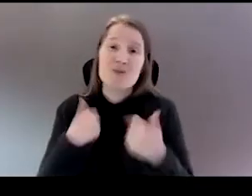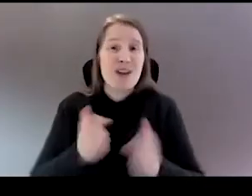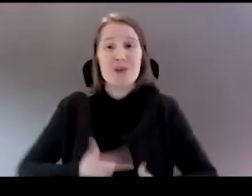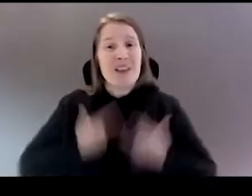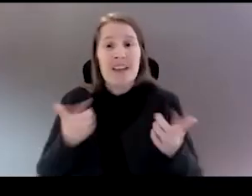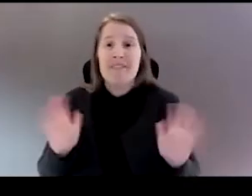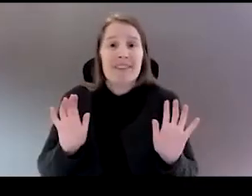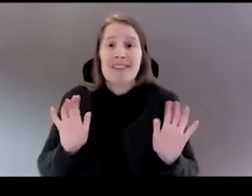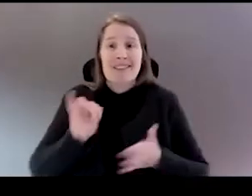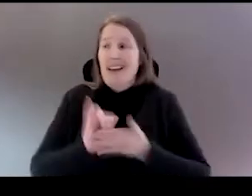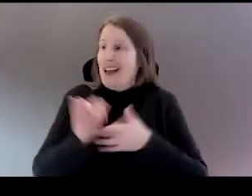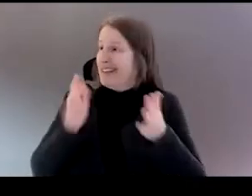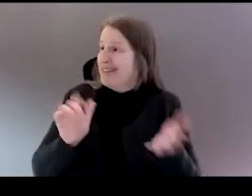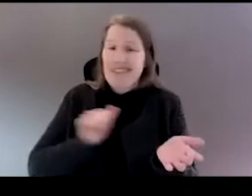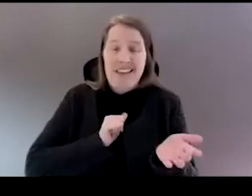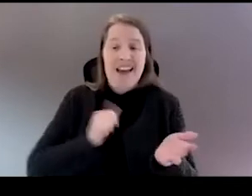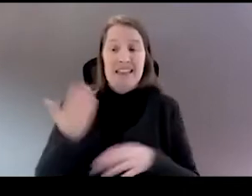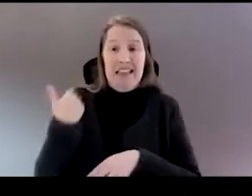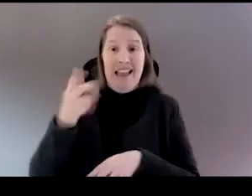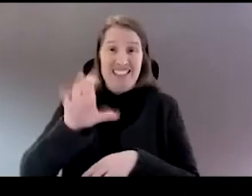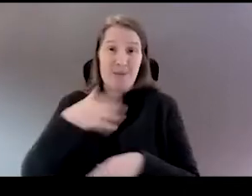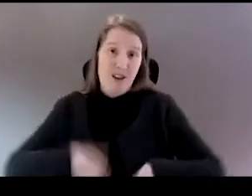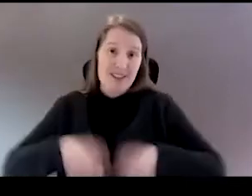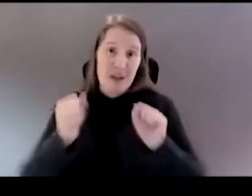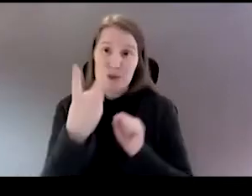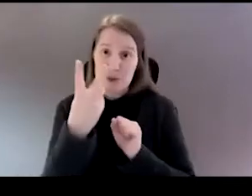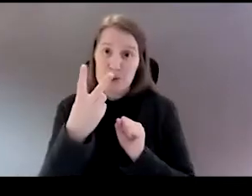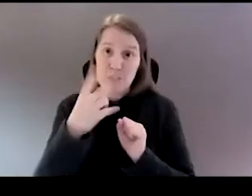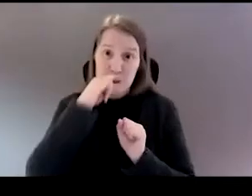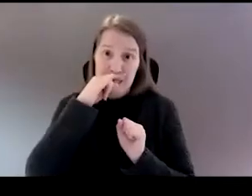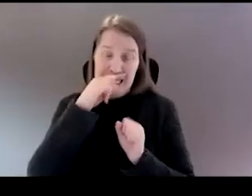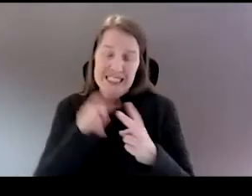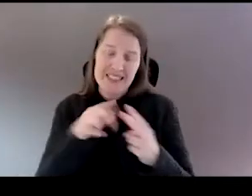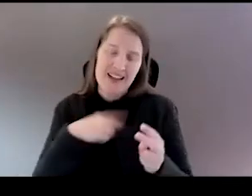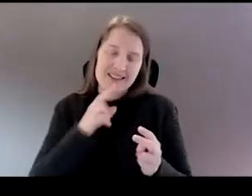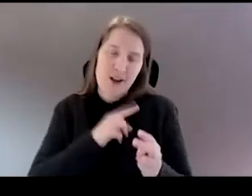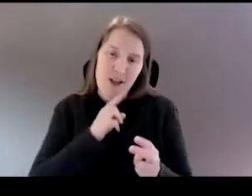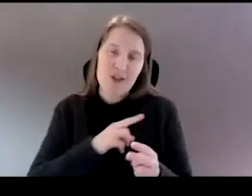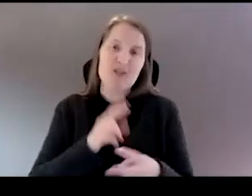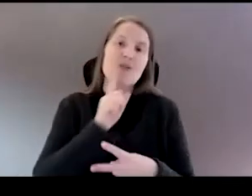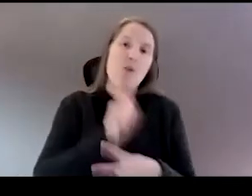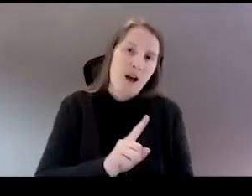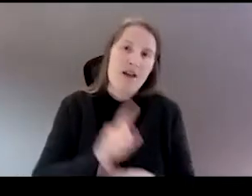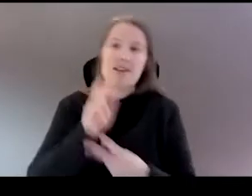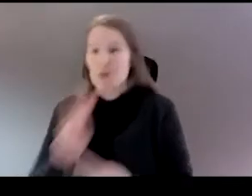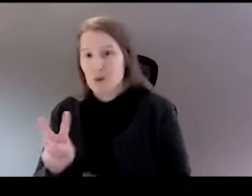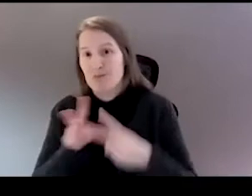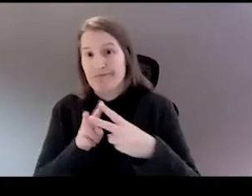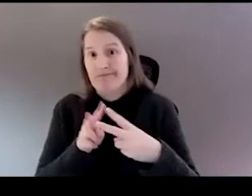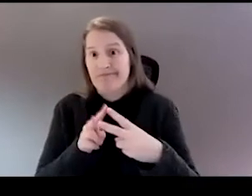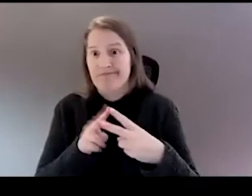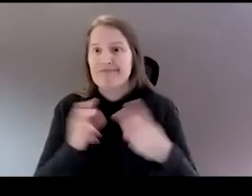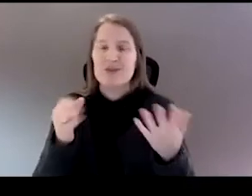last December, I adopted two little babies. I have two toddlers, a 1-year-old and a 2-year-old. And I think